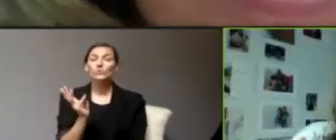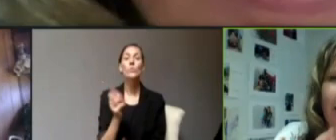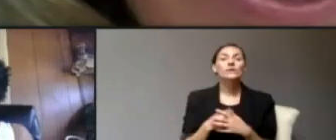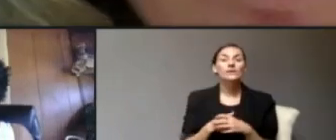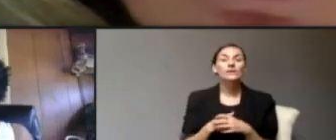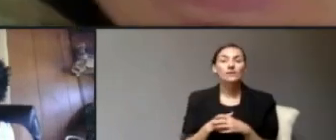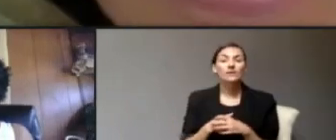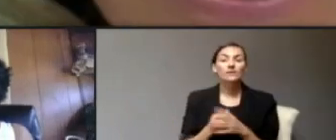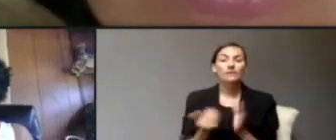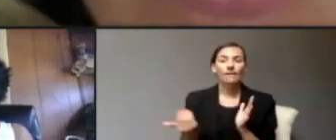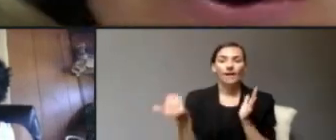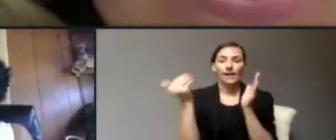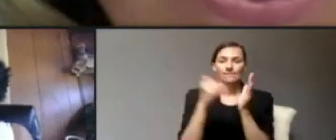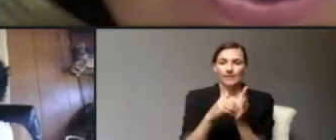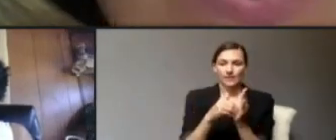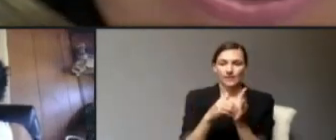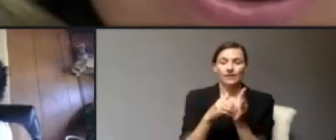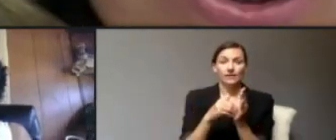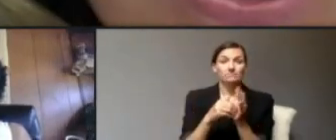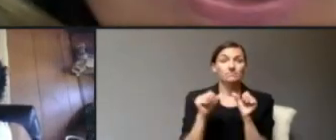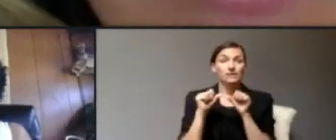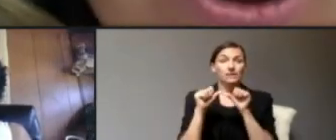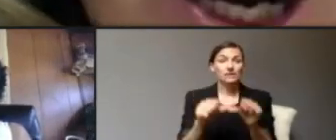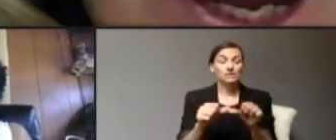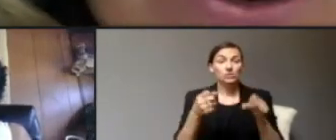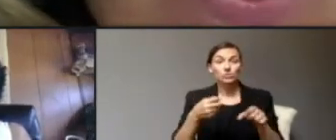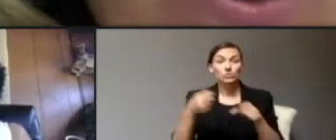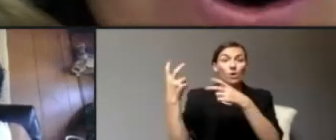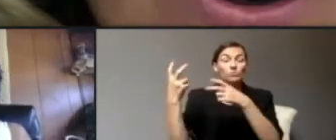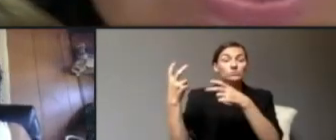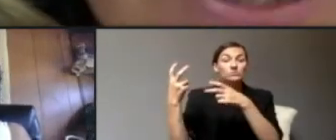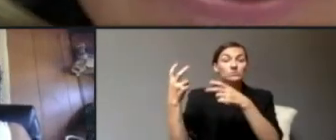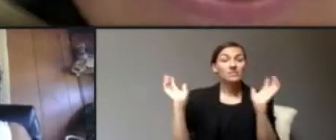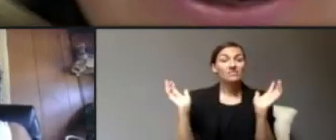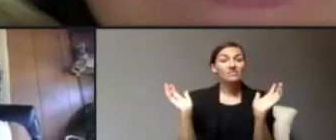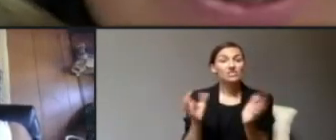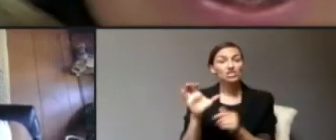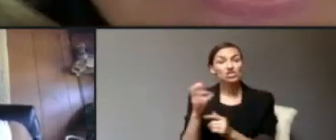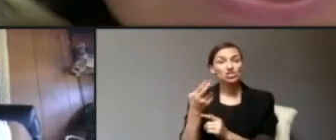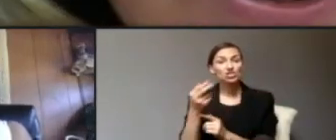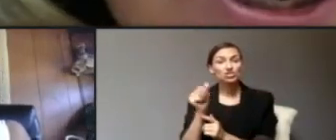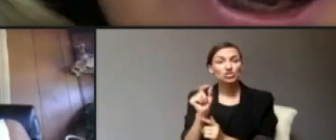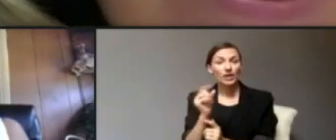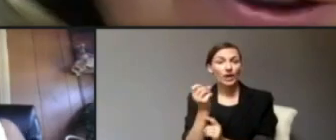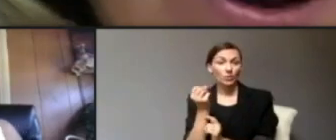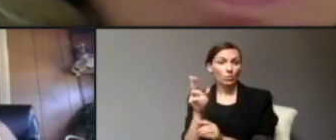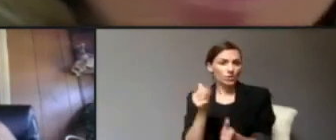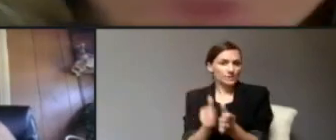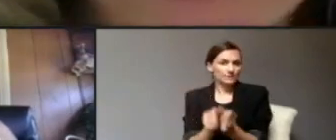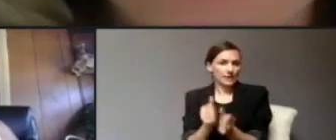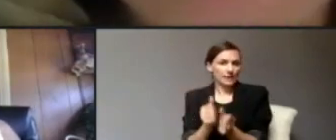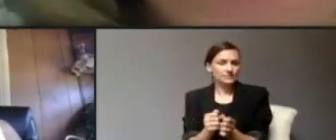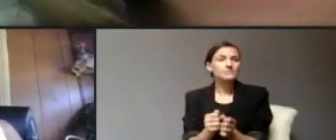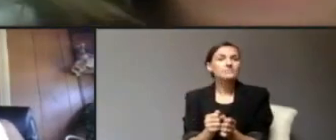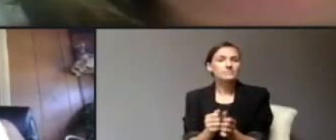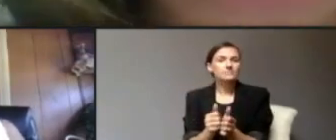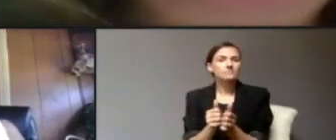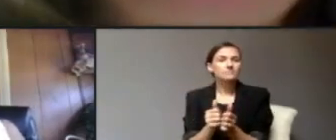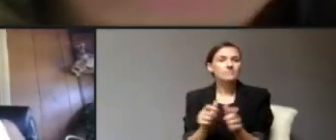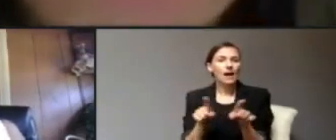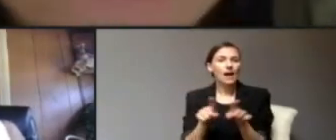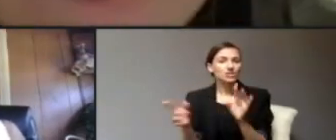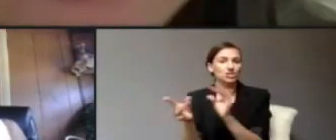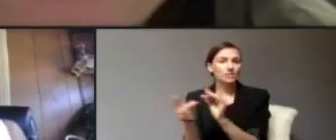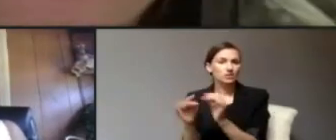And again, please continue to post your questions in the chat or text them as Cindy gave you the instructions of how to do